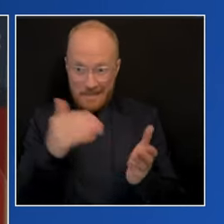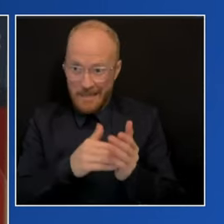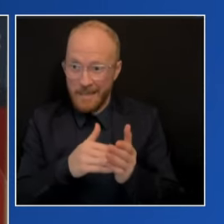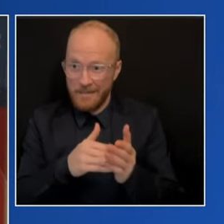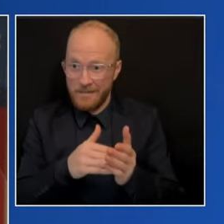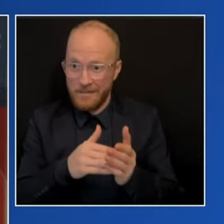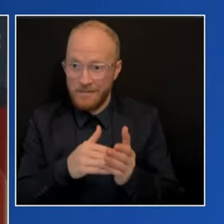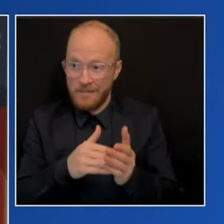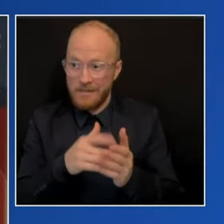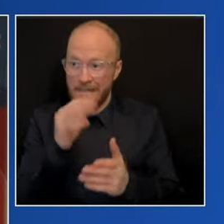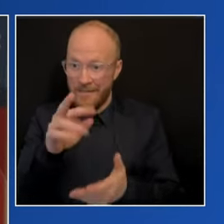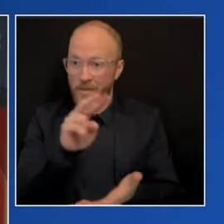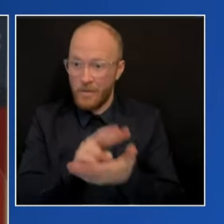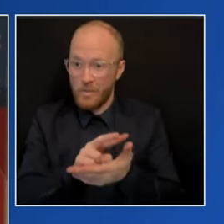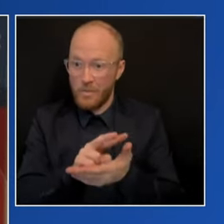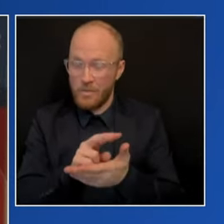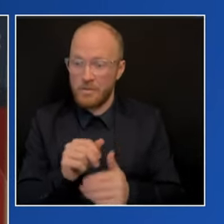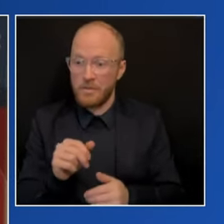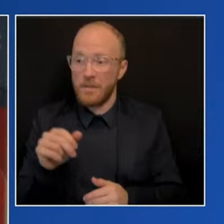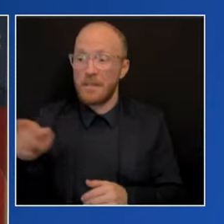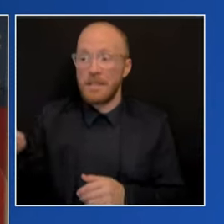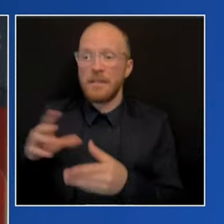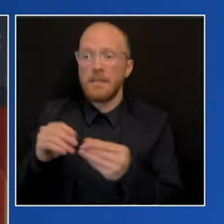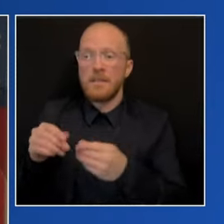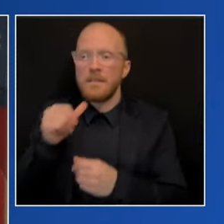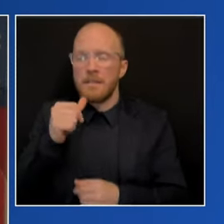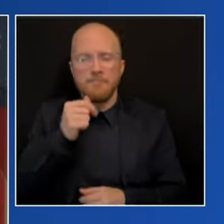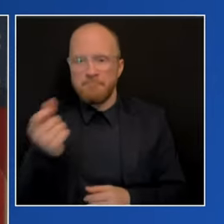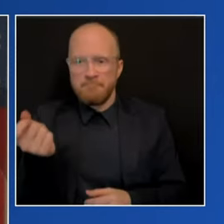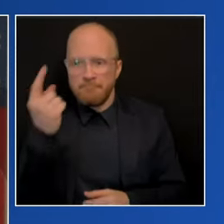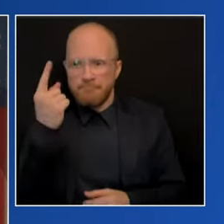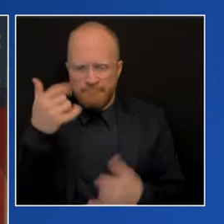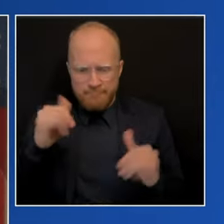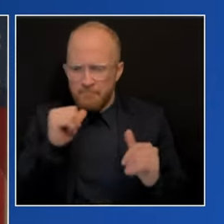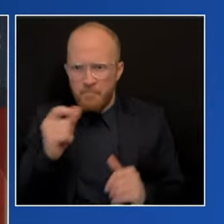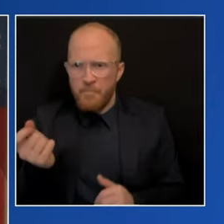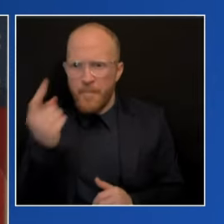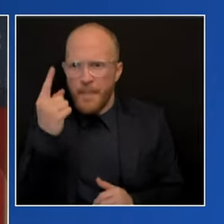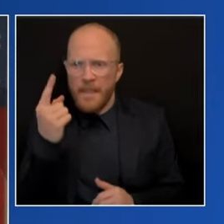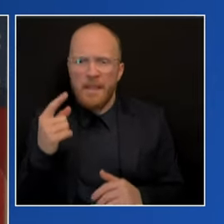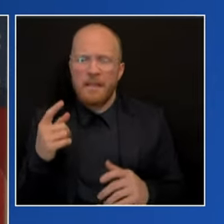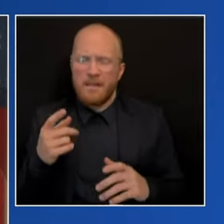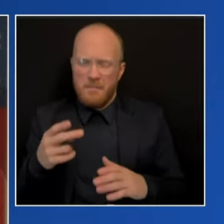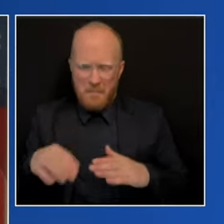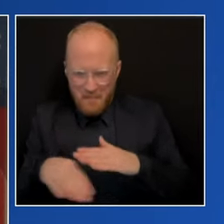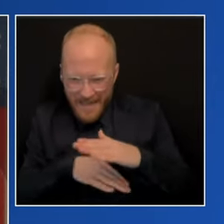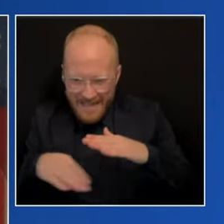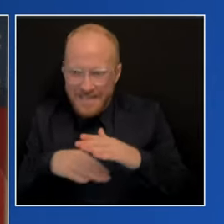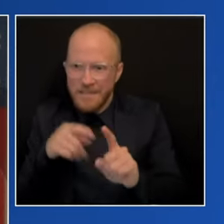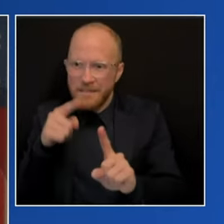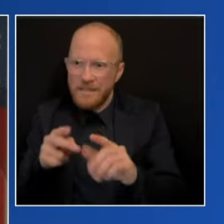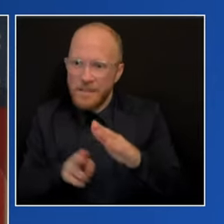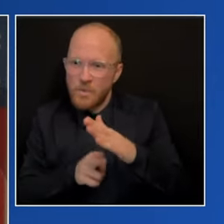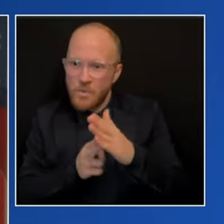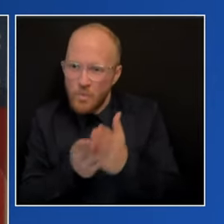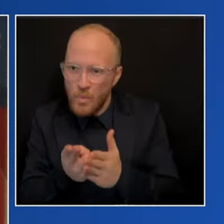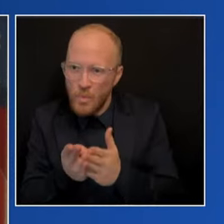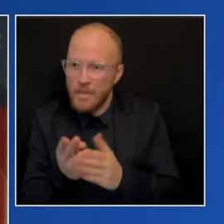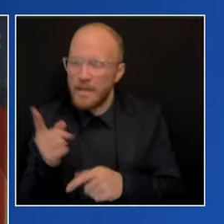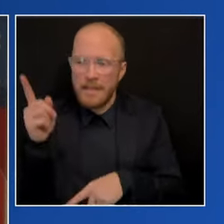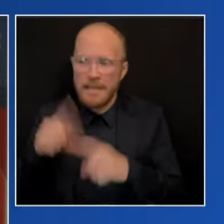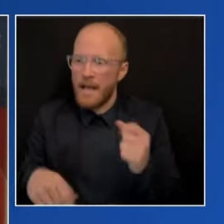Trump says he doesn't understand. Well, he still doesn't understand the basic truth. That is, you can't love your